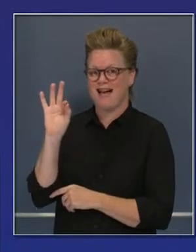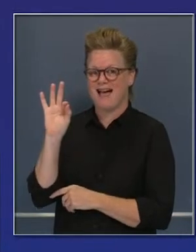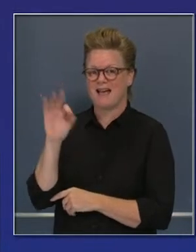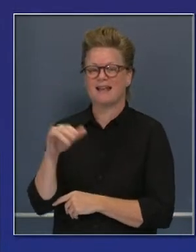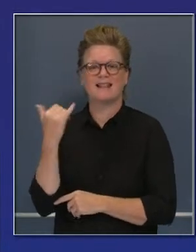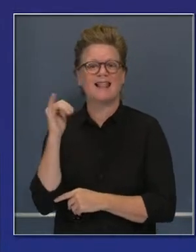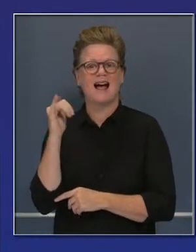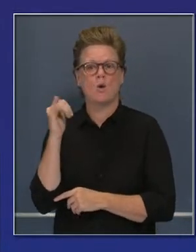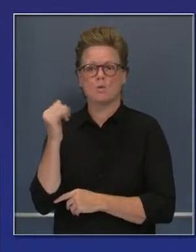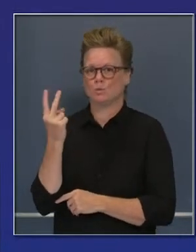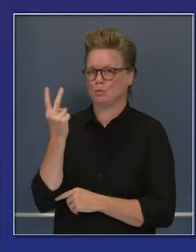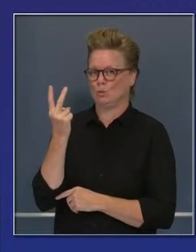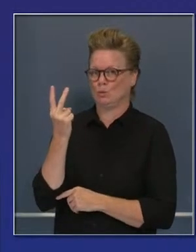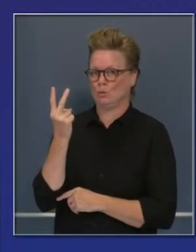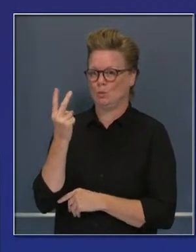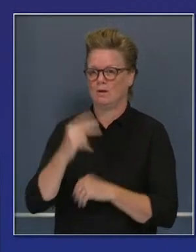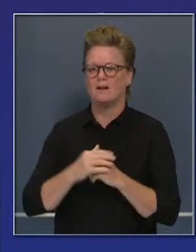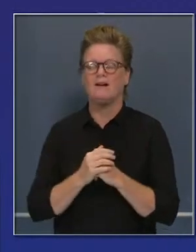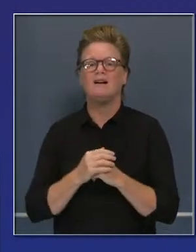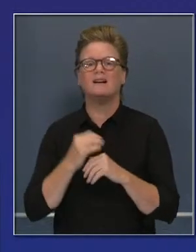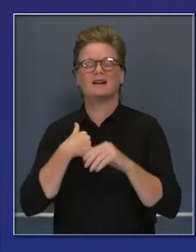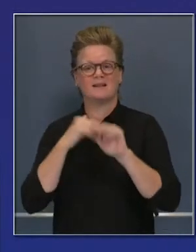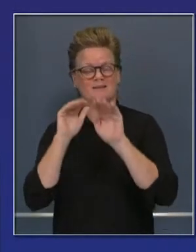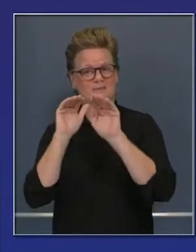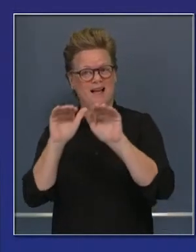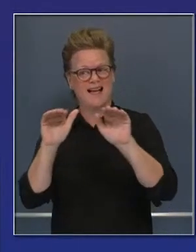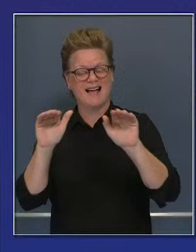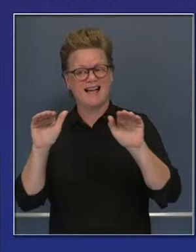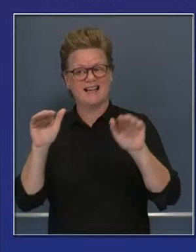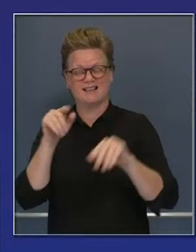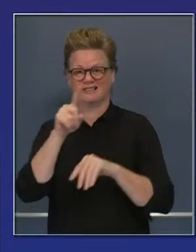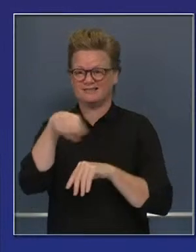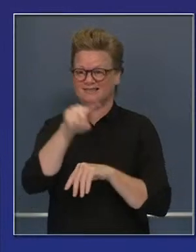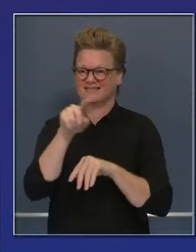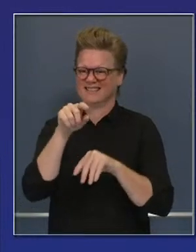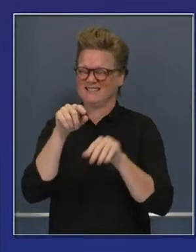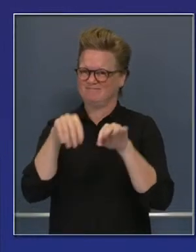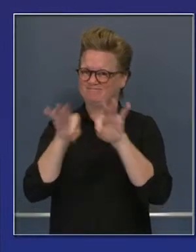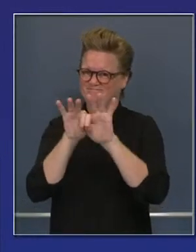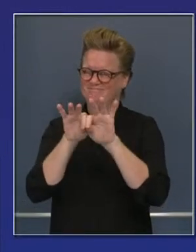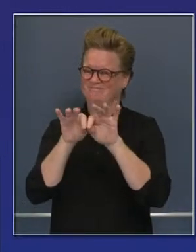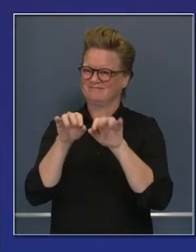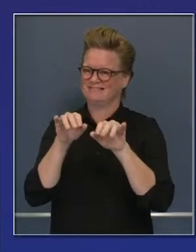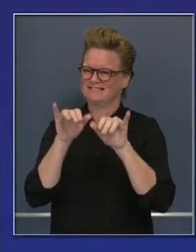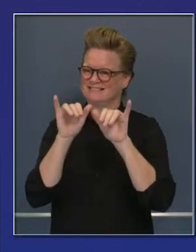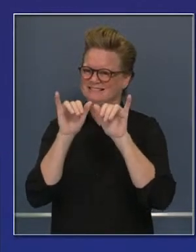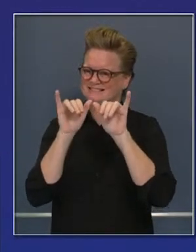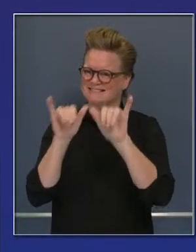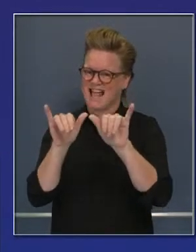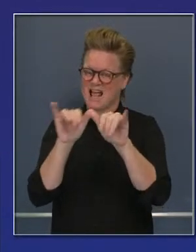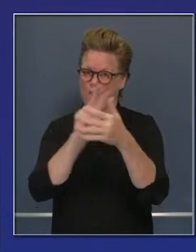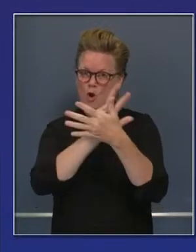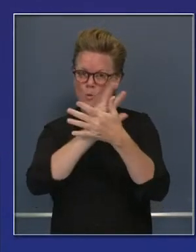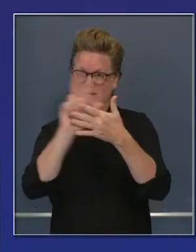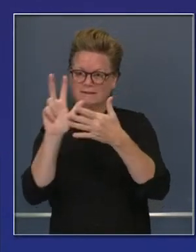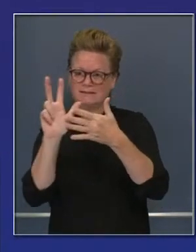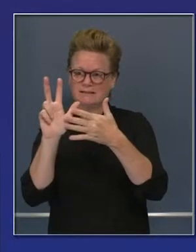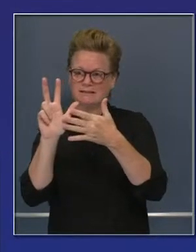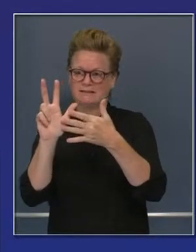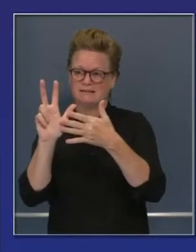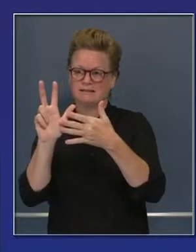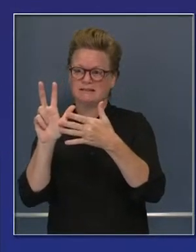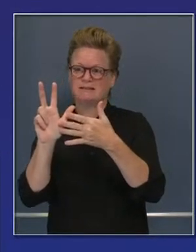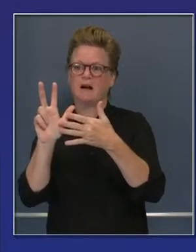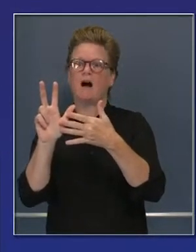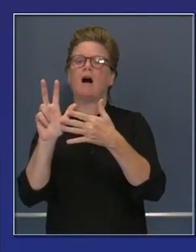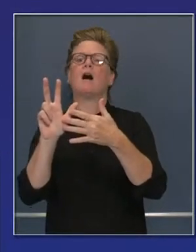just as a reminder, that a county will remain in a tier for at least 3 weeks and will only move to the next